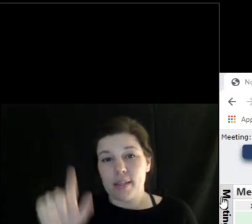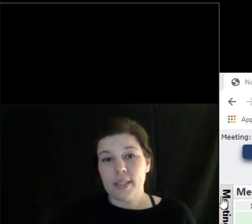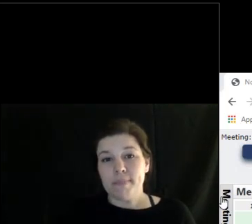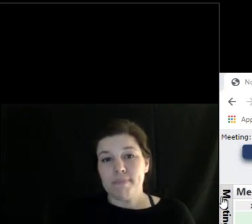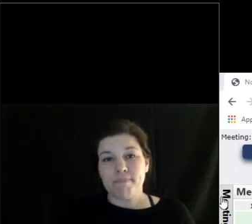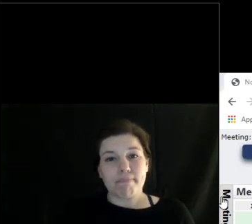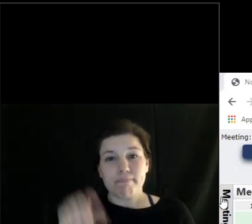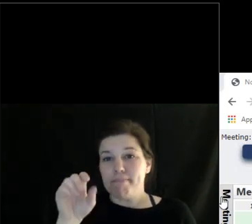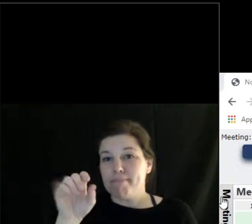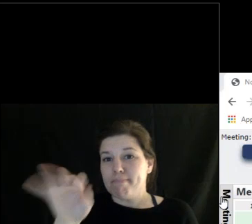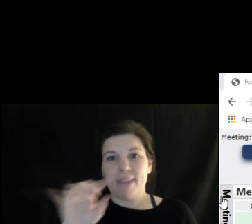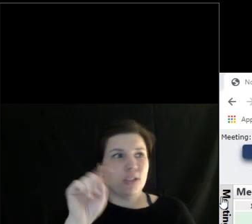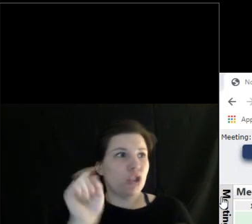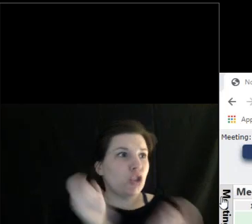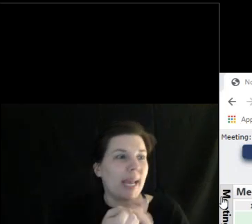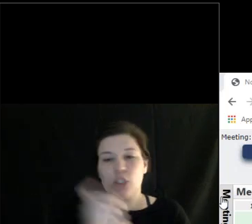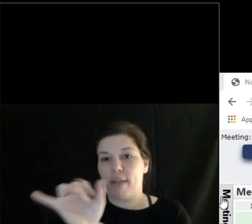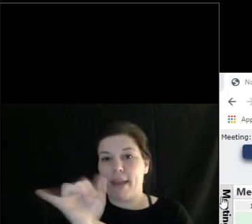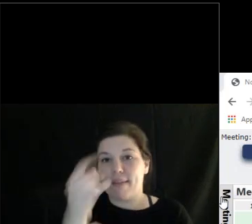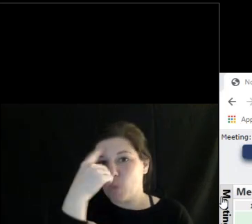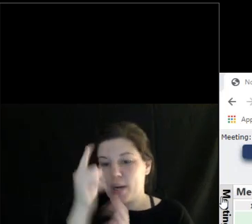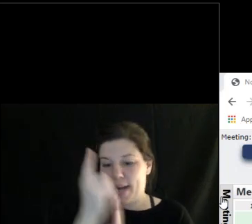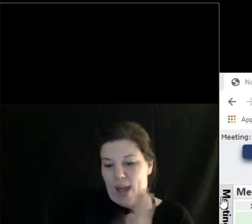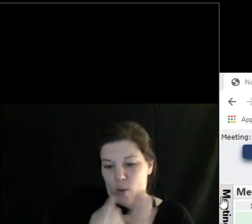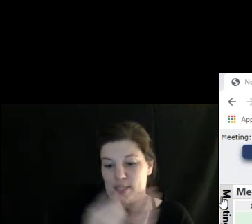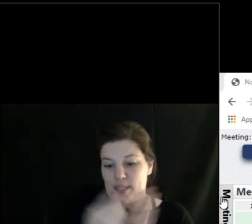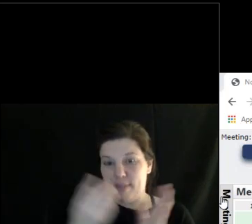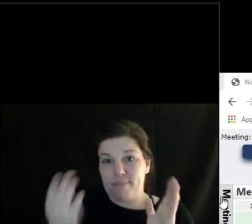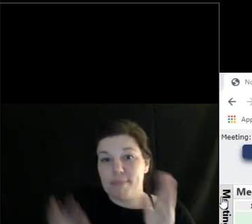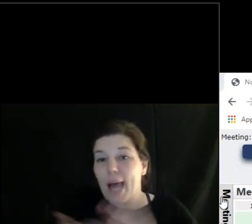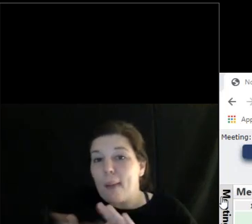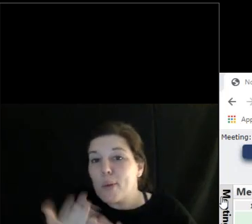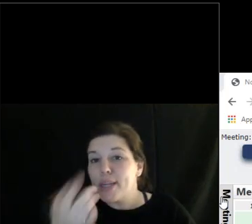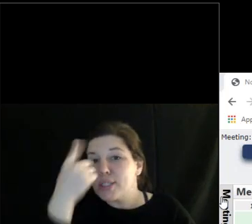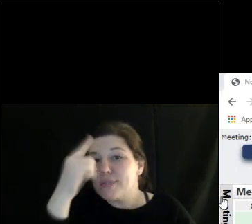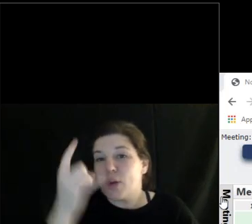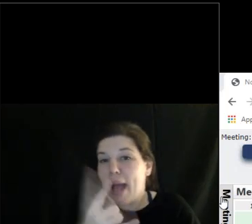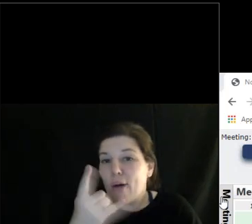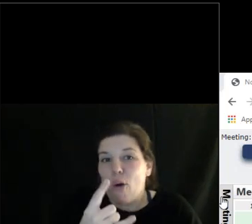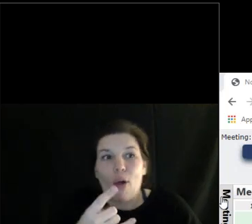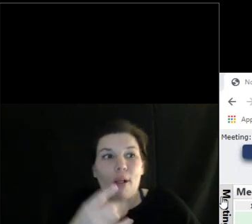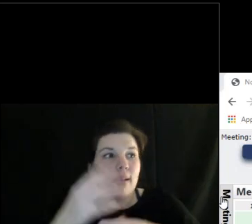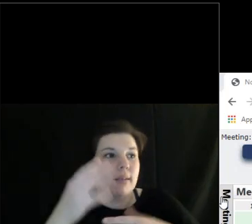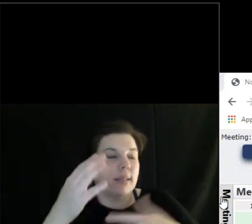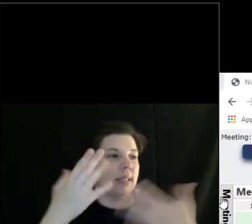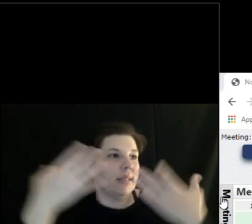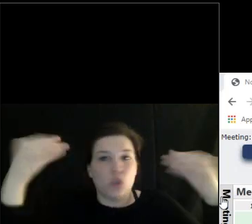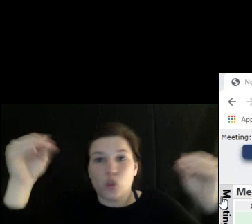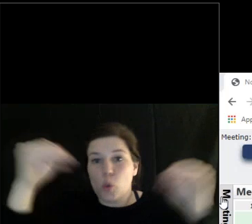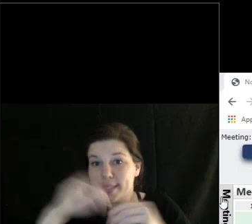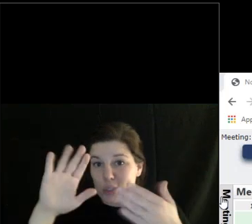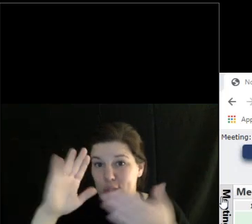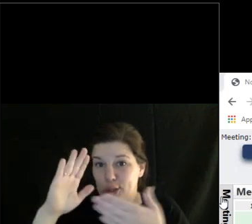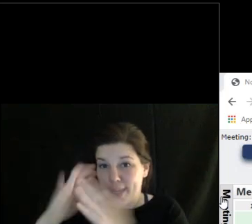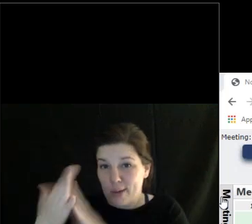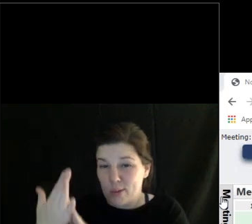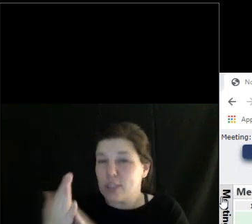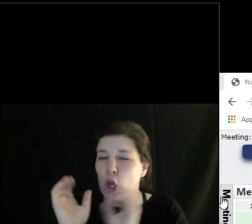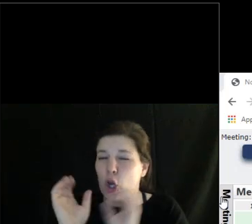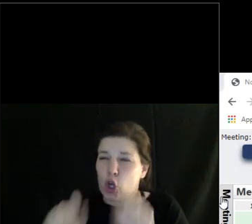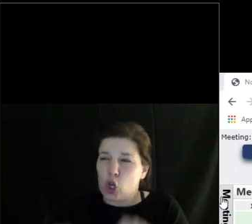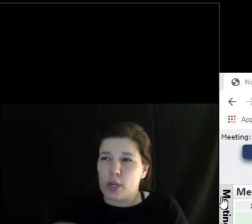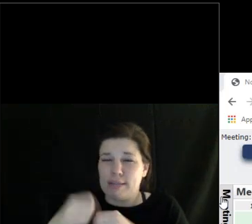changing hours of operations for alcohol establishments in your town could trigger that threshold. You know, you change